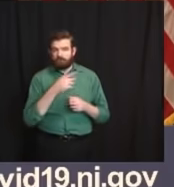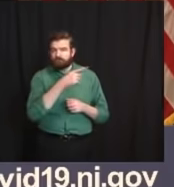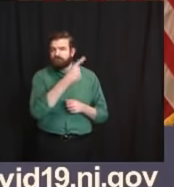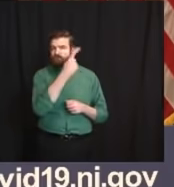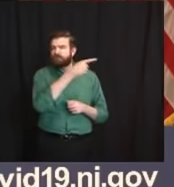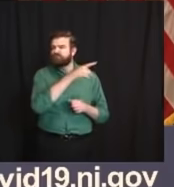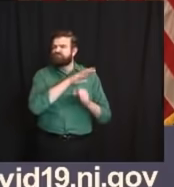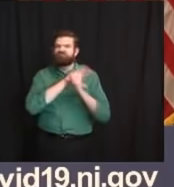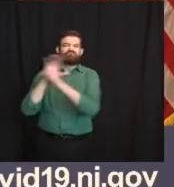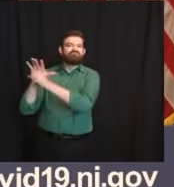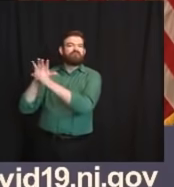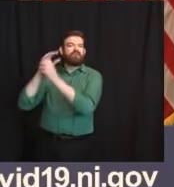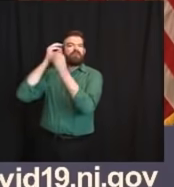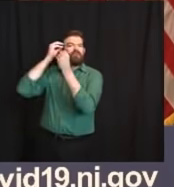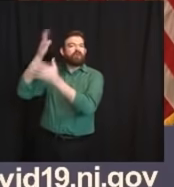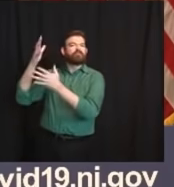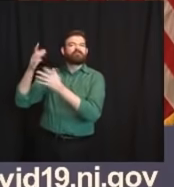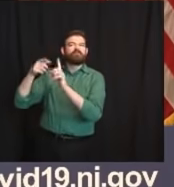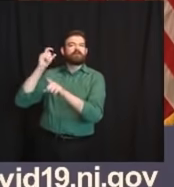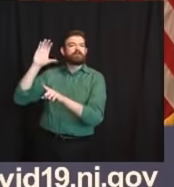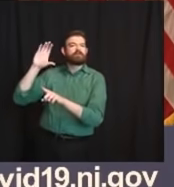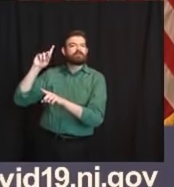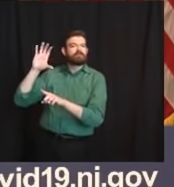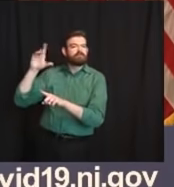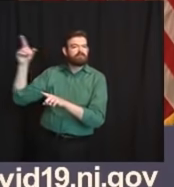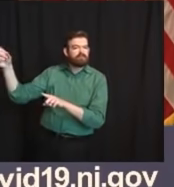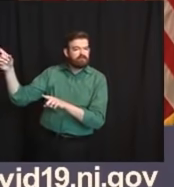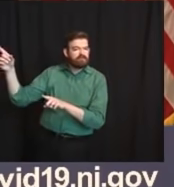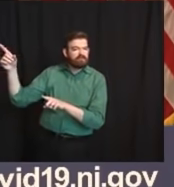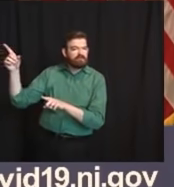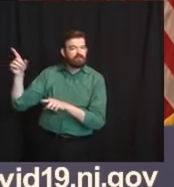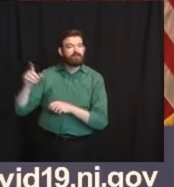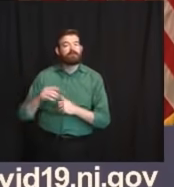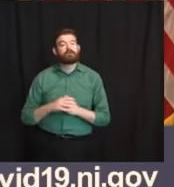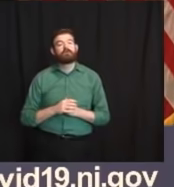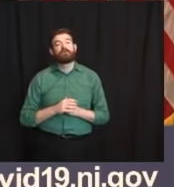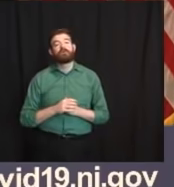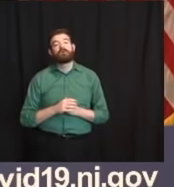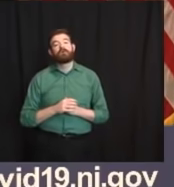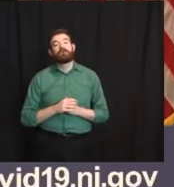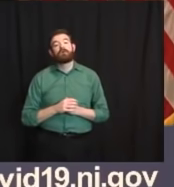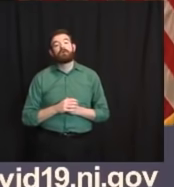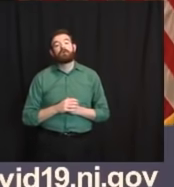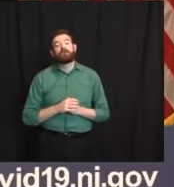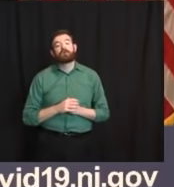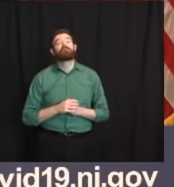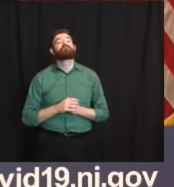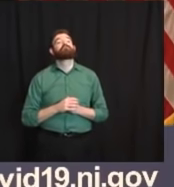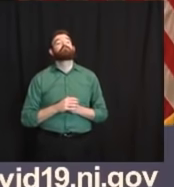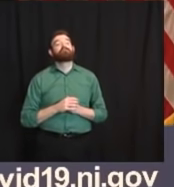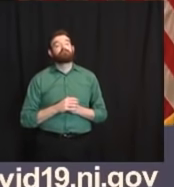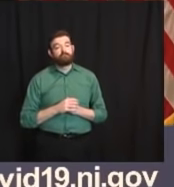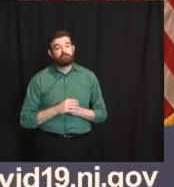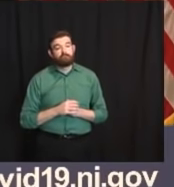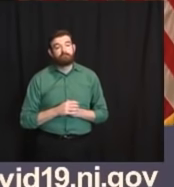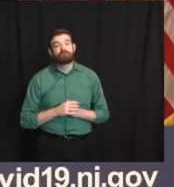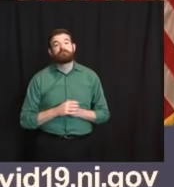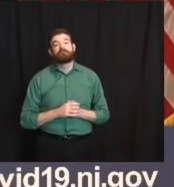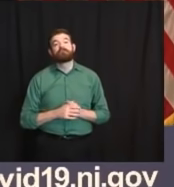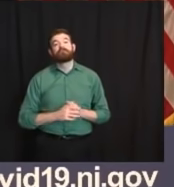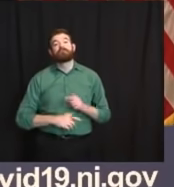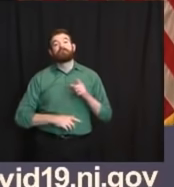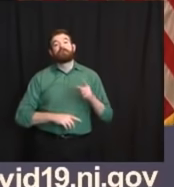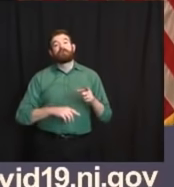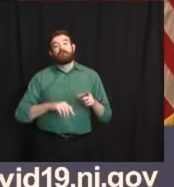Okay, so John, on the first one, if the 10 people, unless Matt tells me otherwise, the 10 people gathering, fewer than